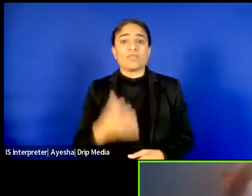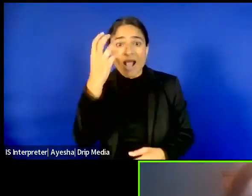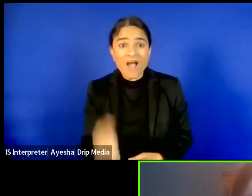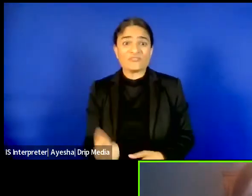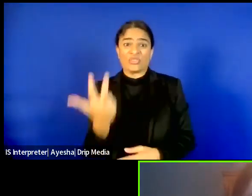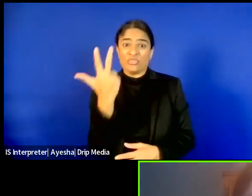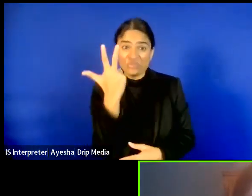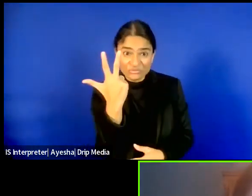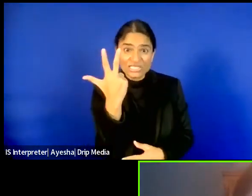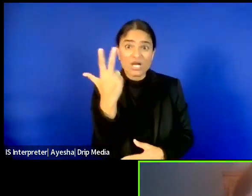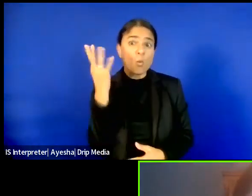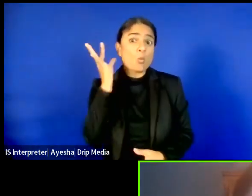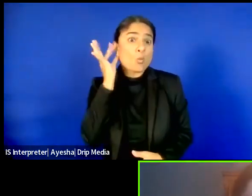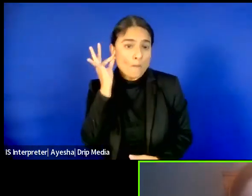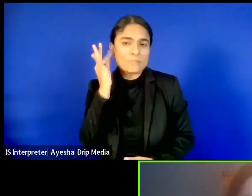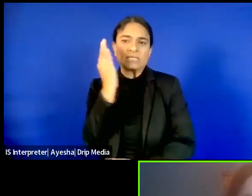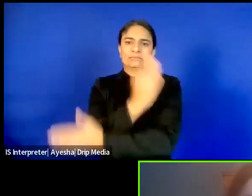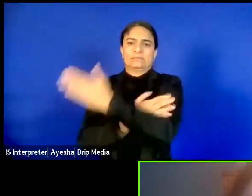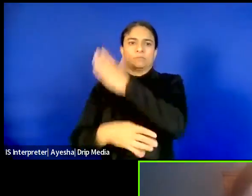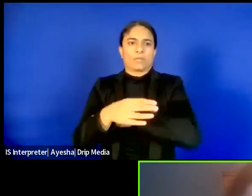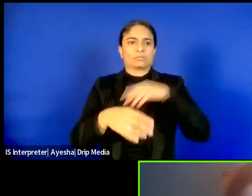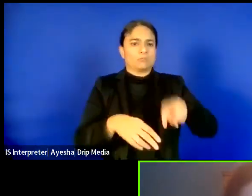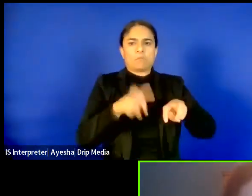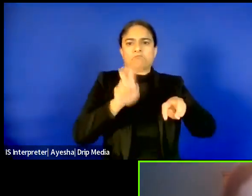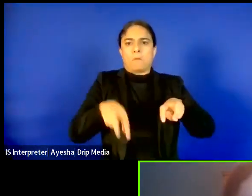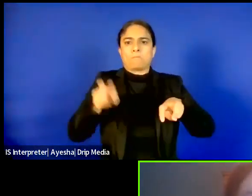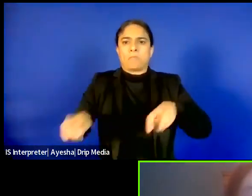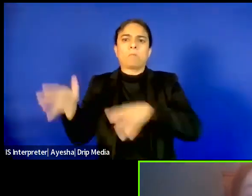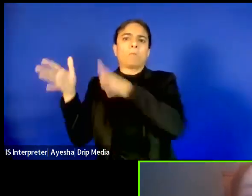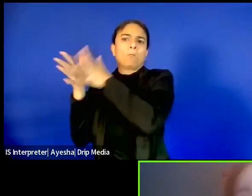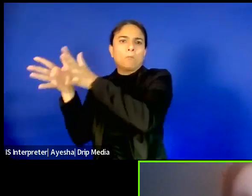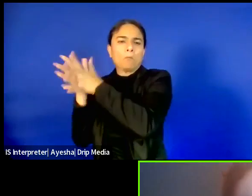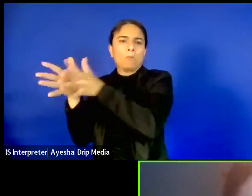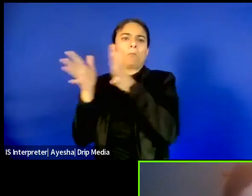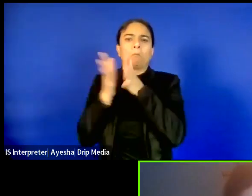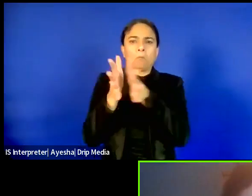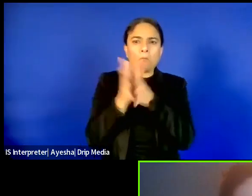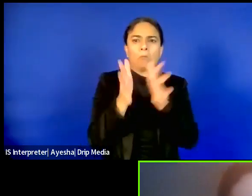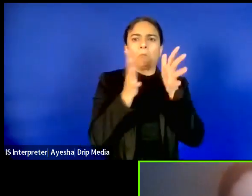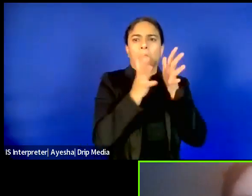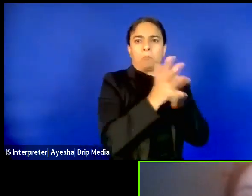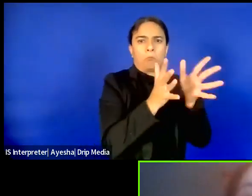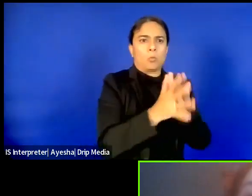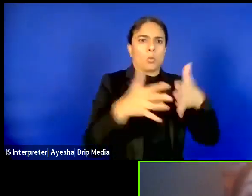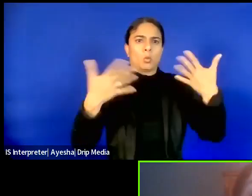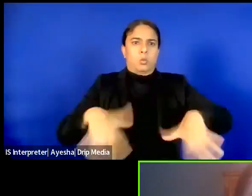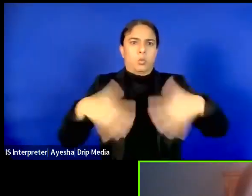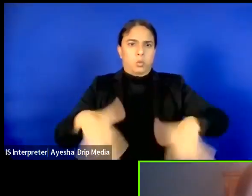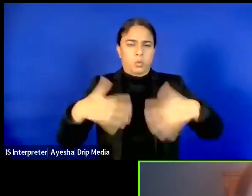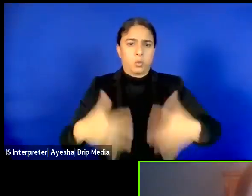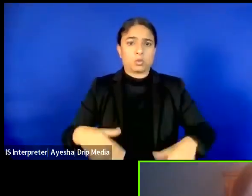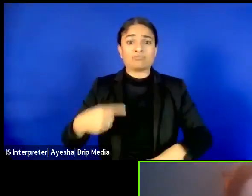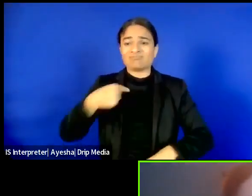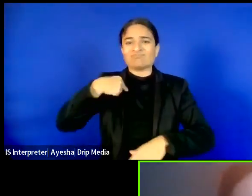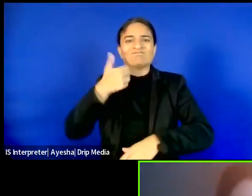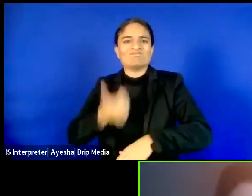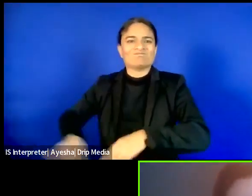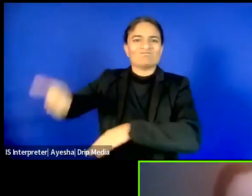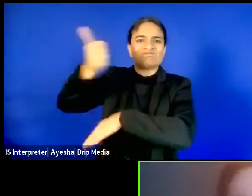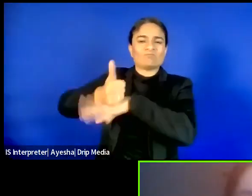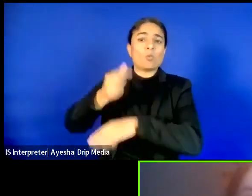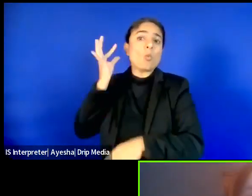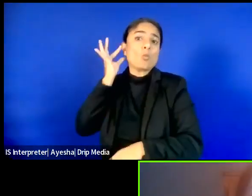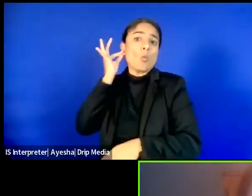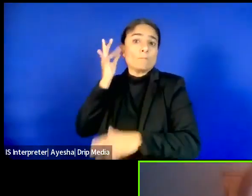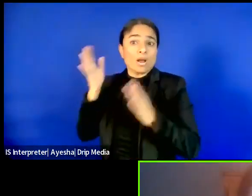Our executive director from Women Enabled International being one of them, Maria Angel Garcia Ramos, and also Getty